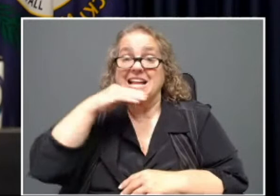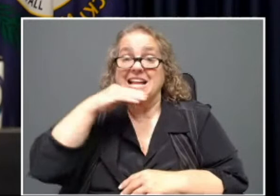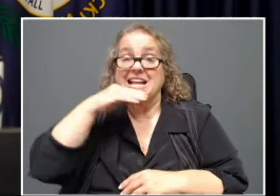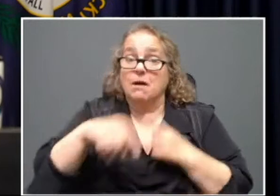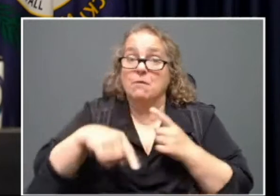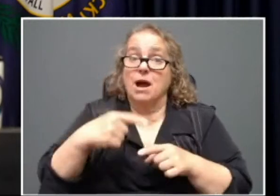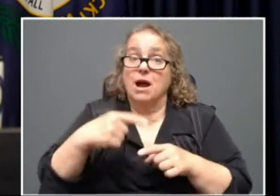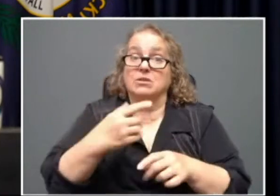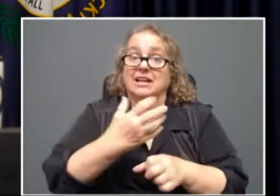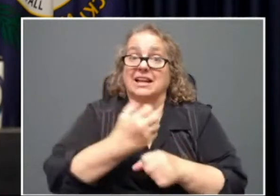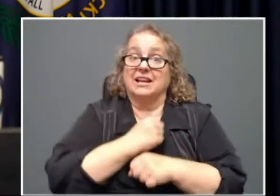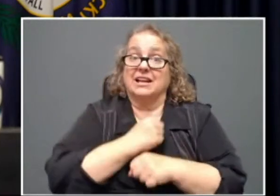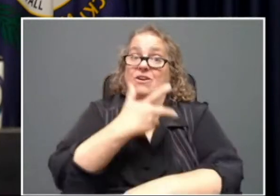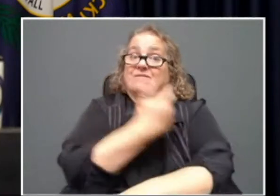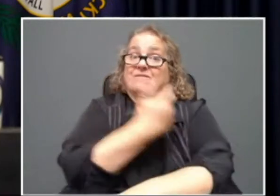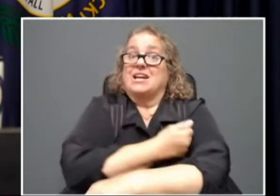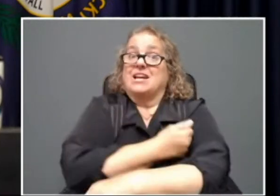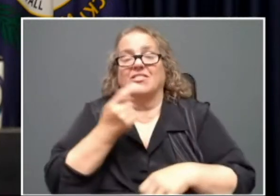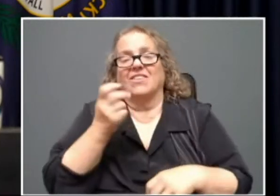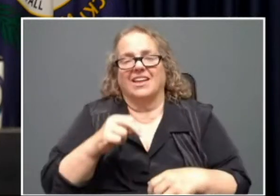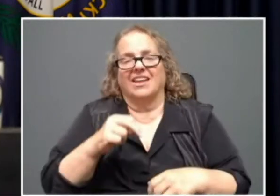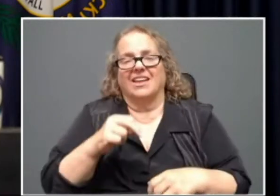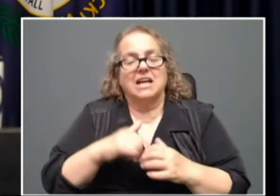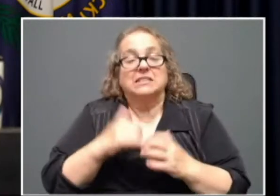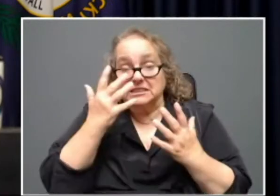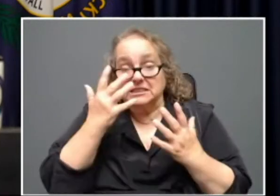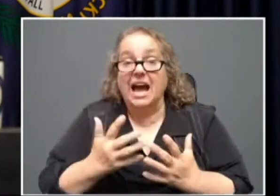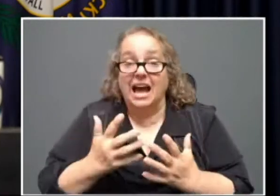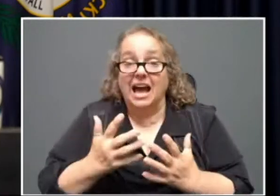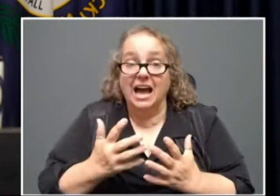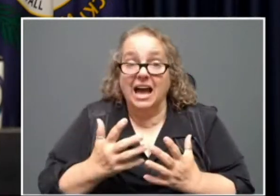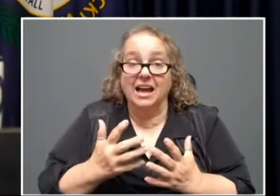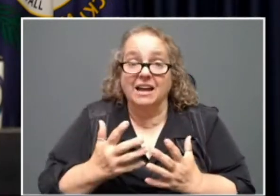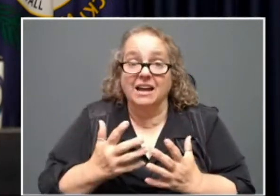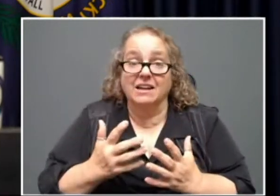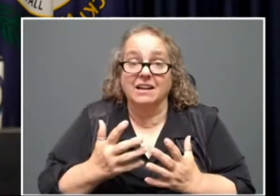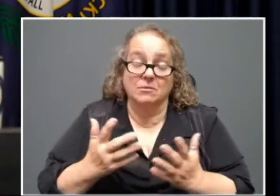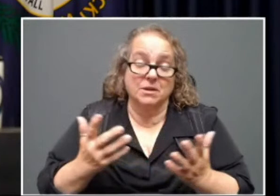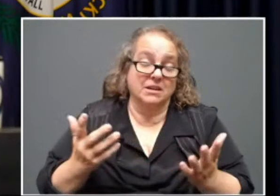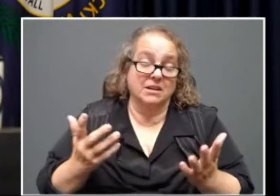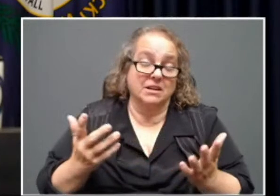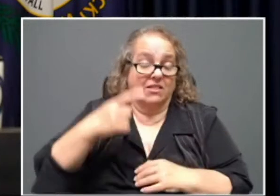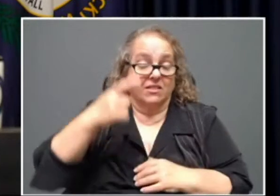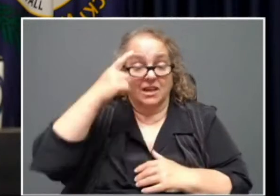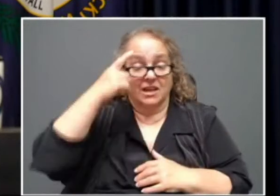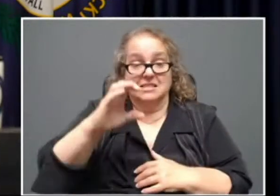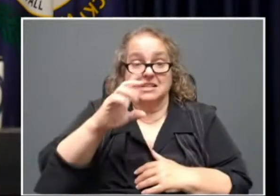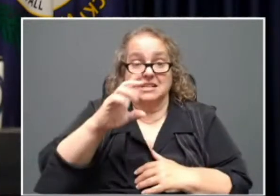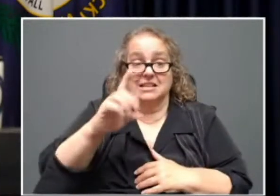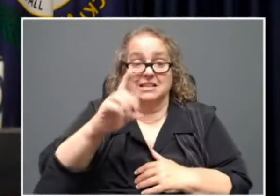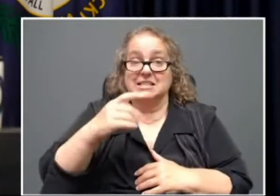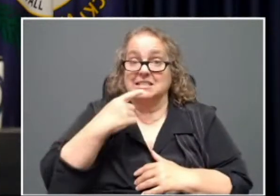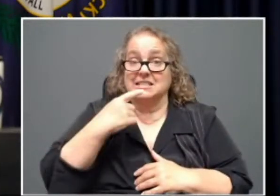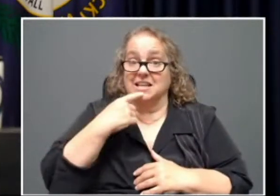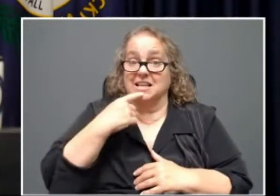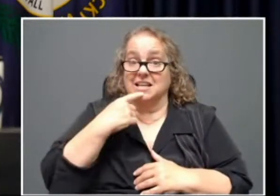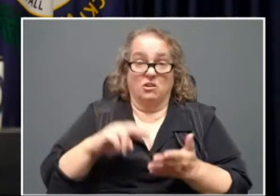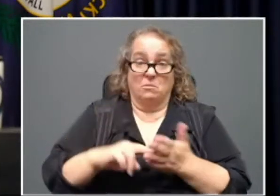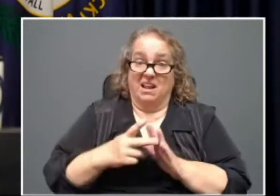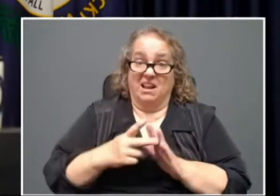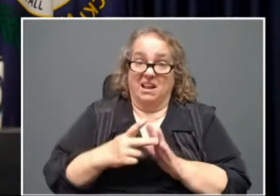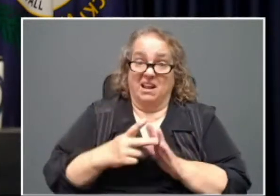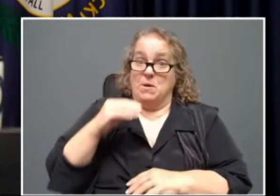that's pretty unfortunate. And I think the CDC director said it, they're lying to themselves. And they are